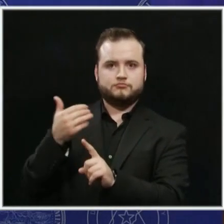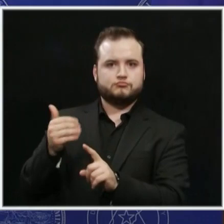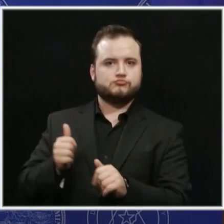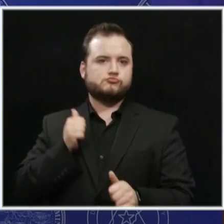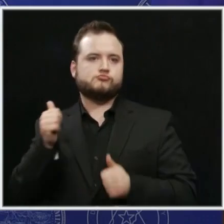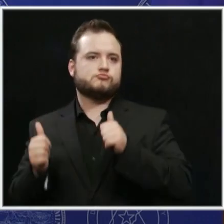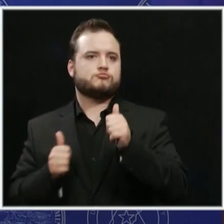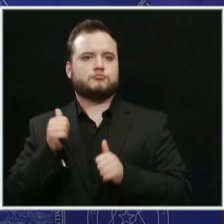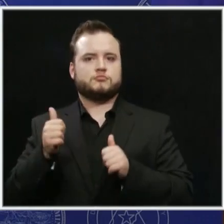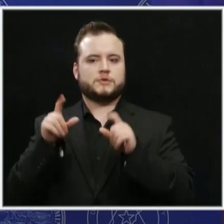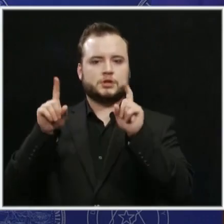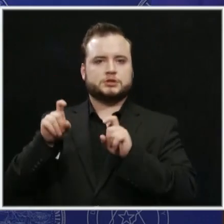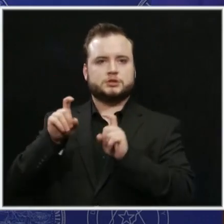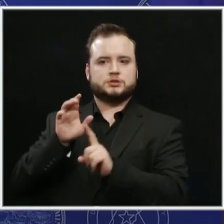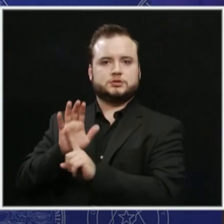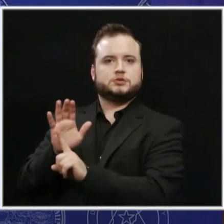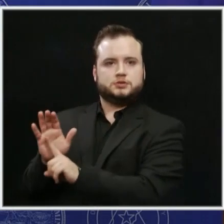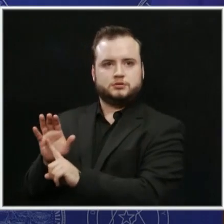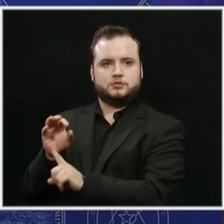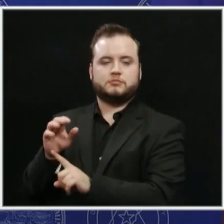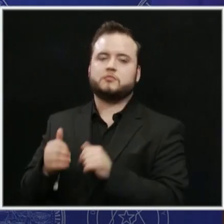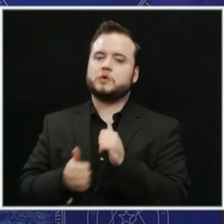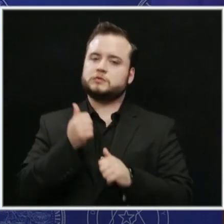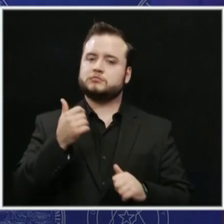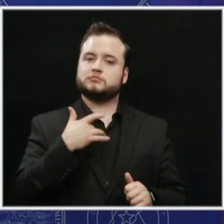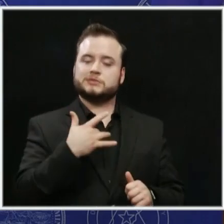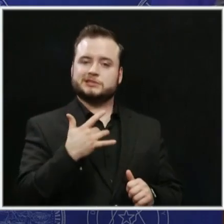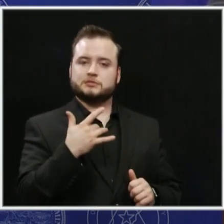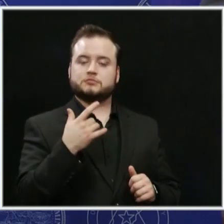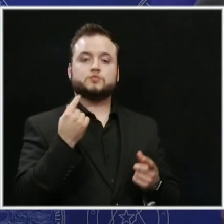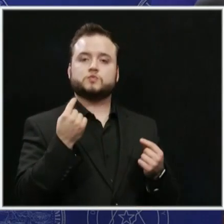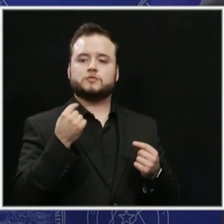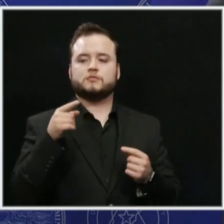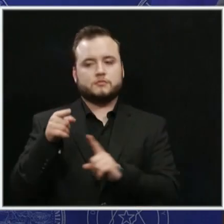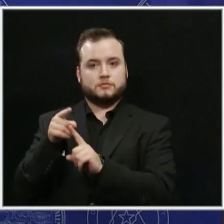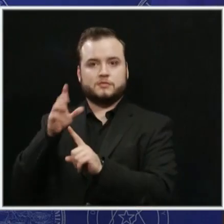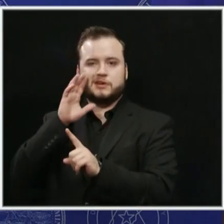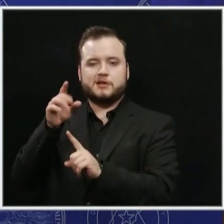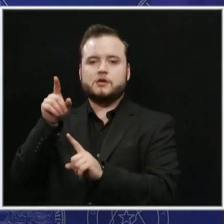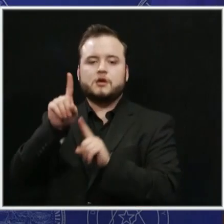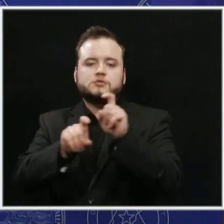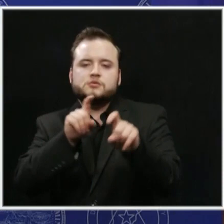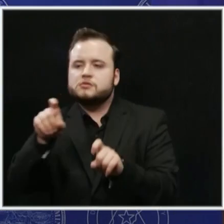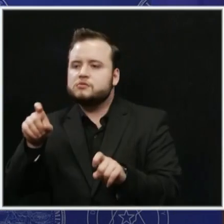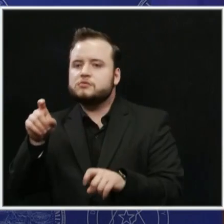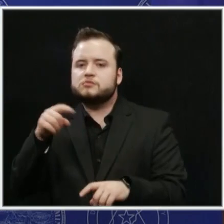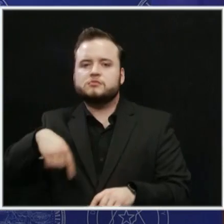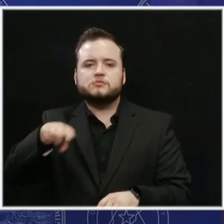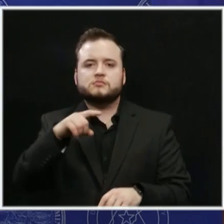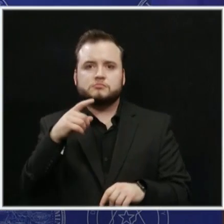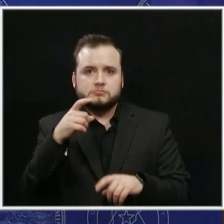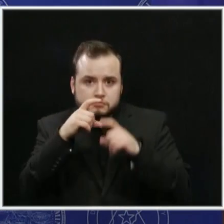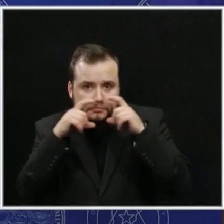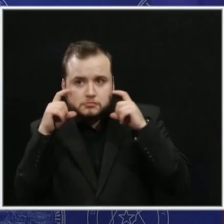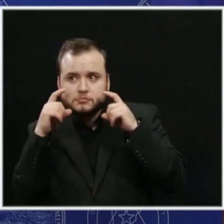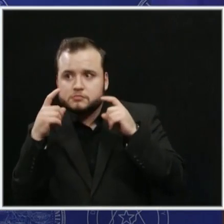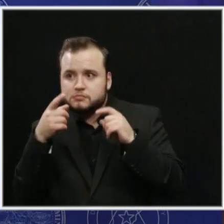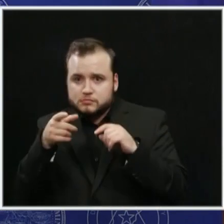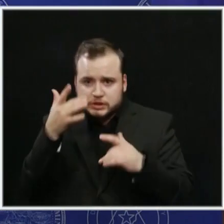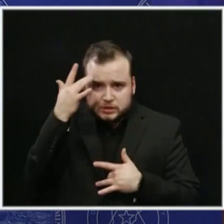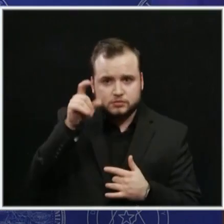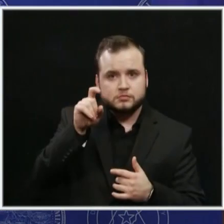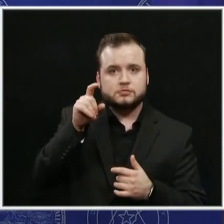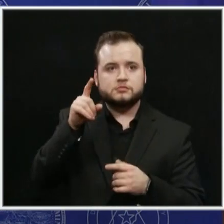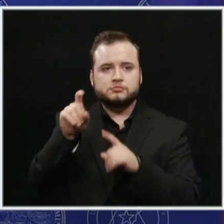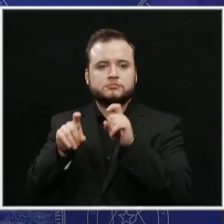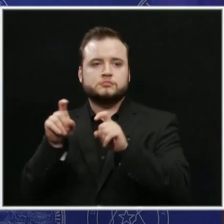health screenings, and we appreciate that. The fact that employers are asking their employees when they come to work at the door,